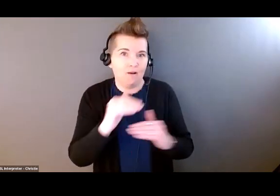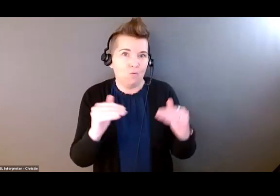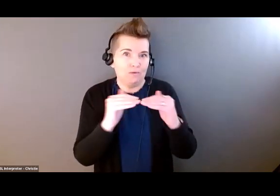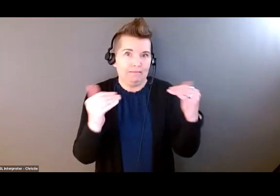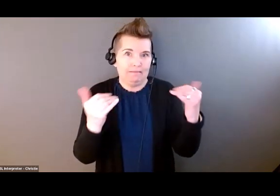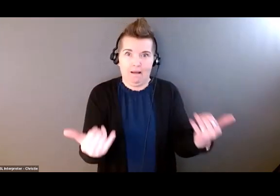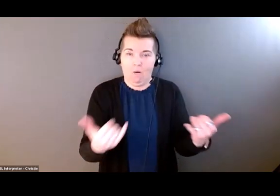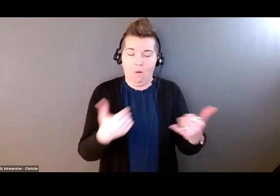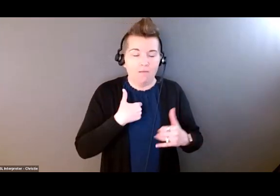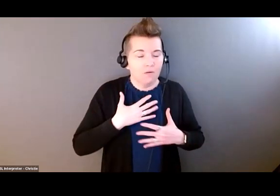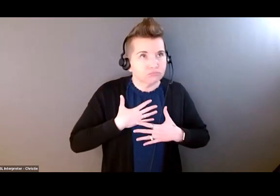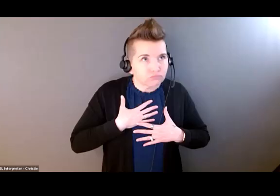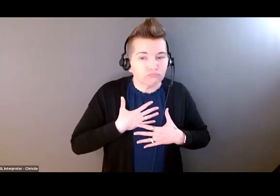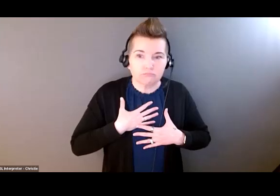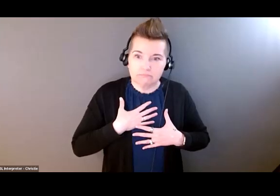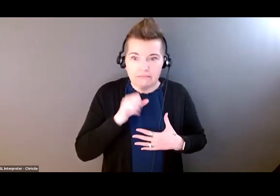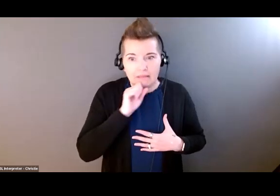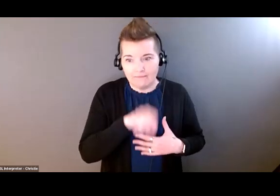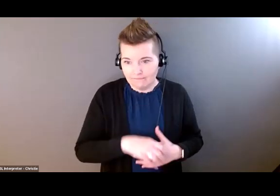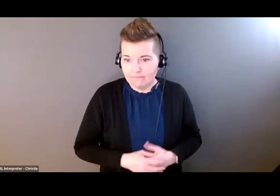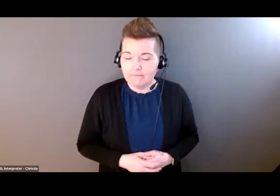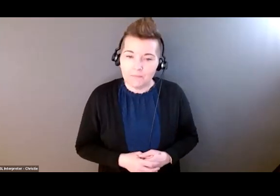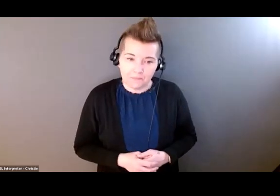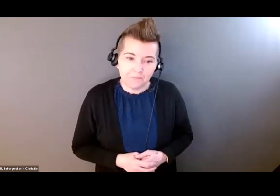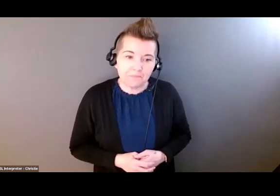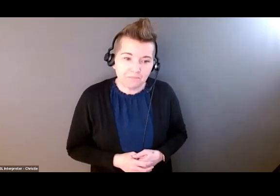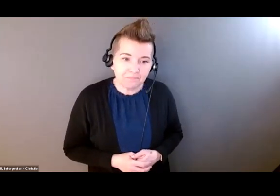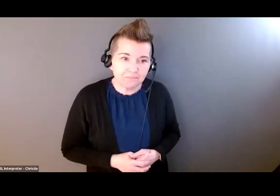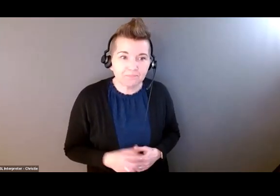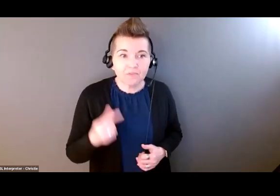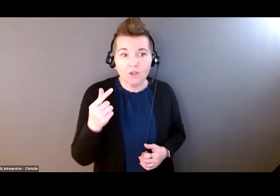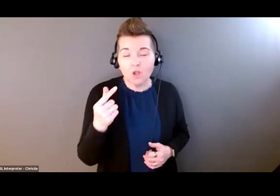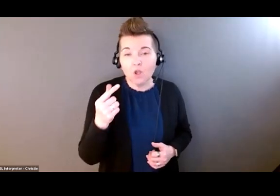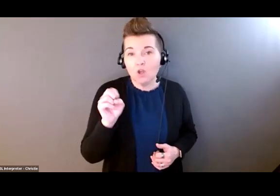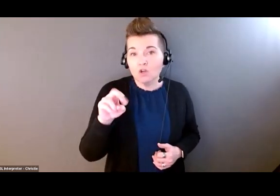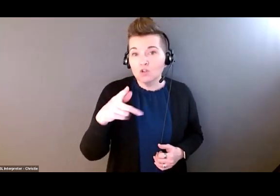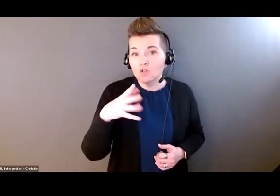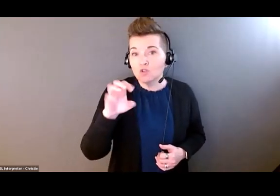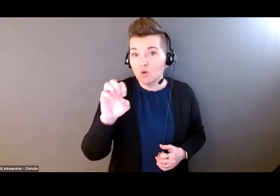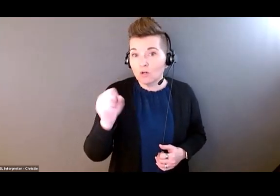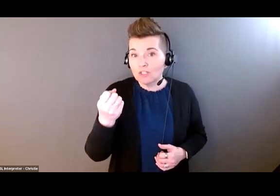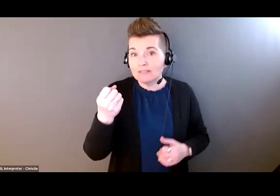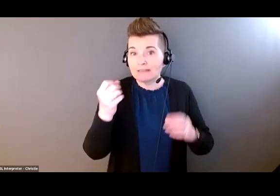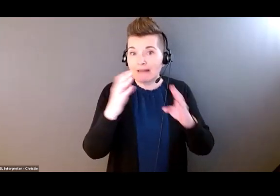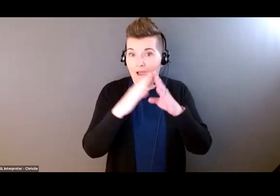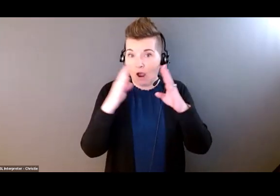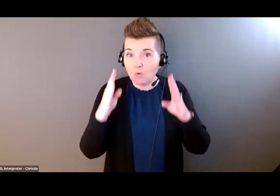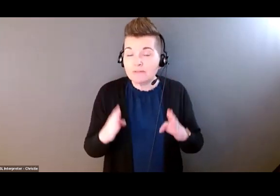with palliative care and equity. So next slide.